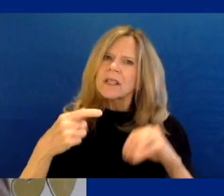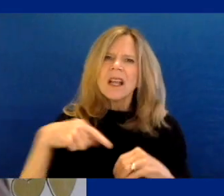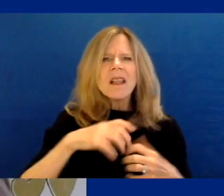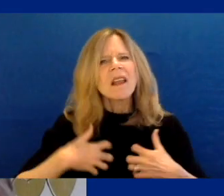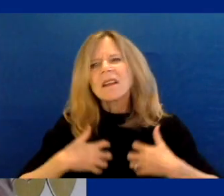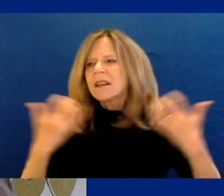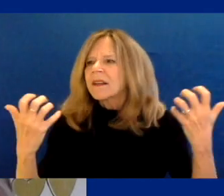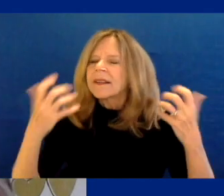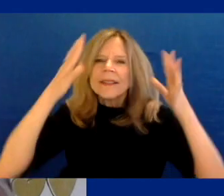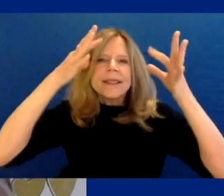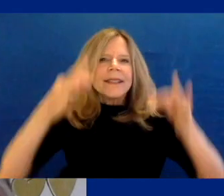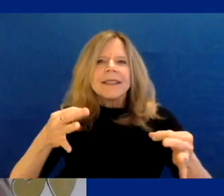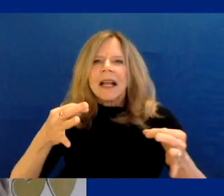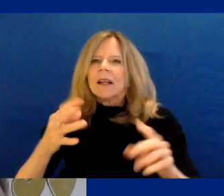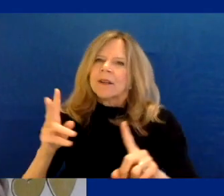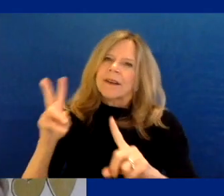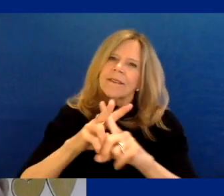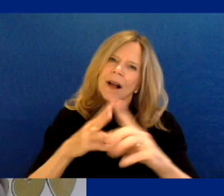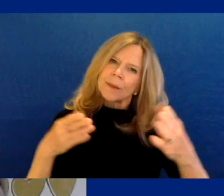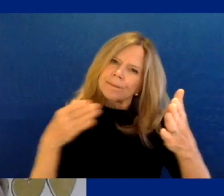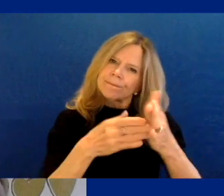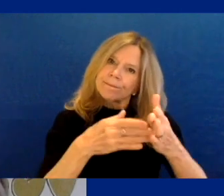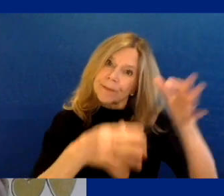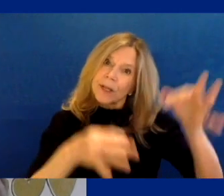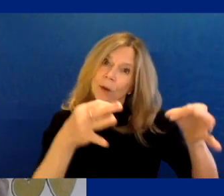ignored, they filed suit last spring.